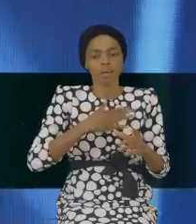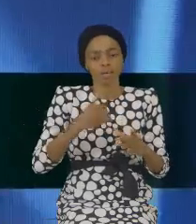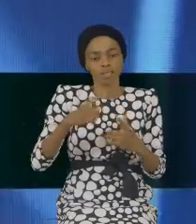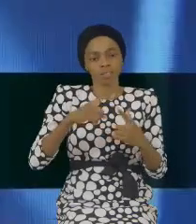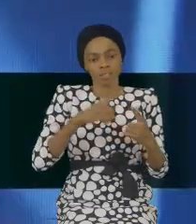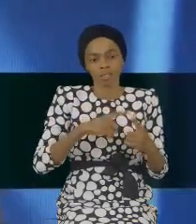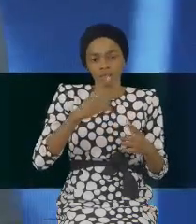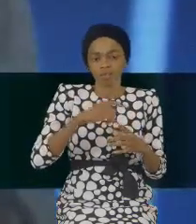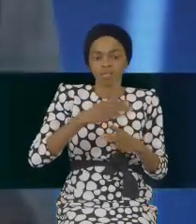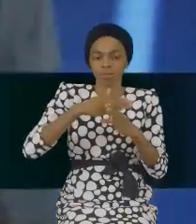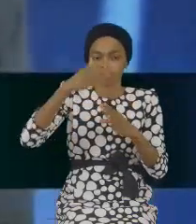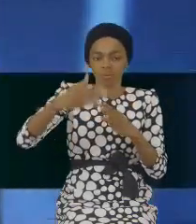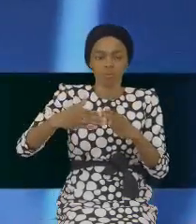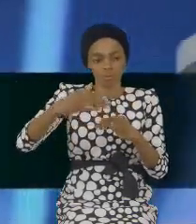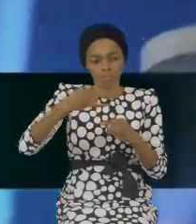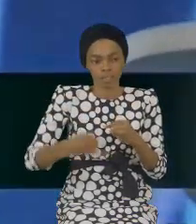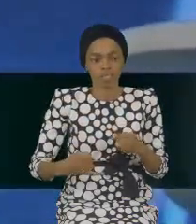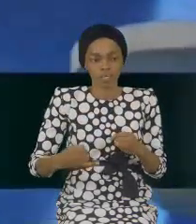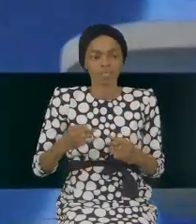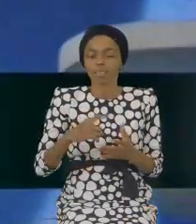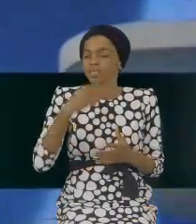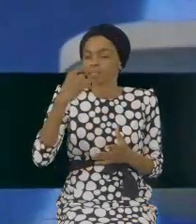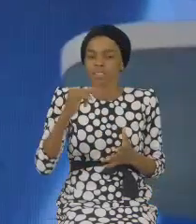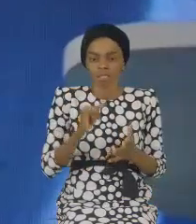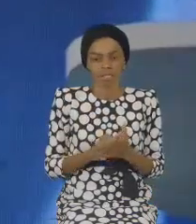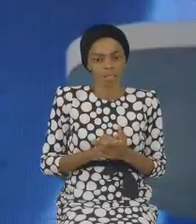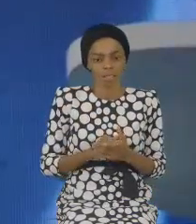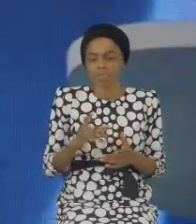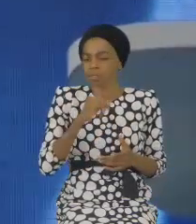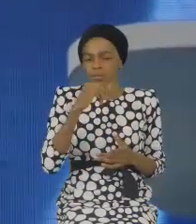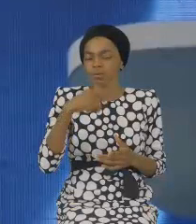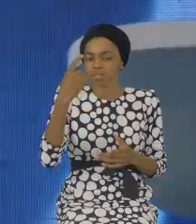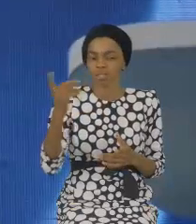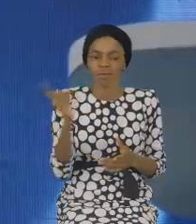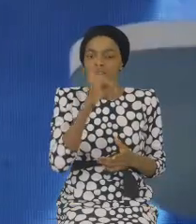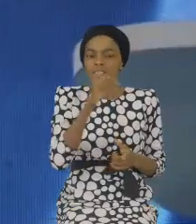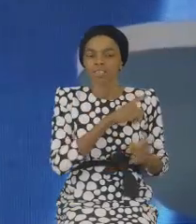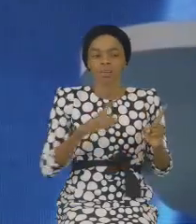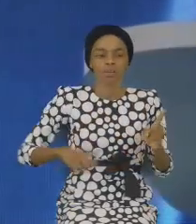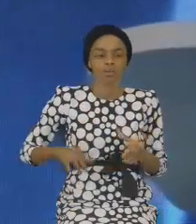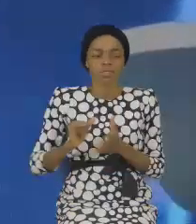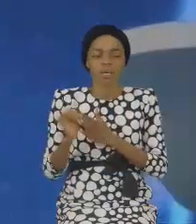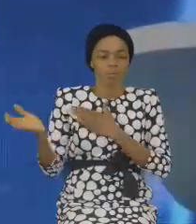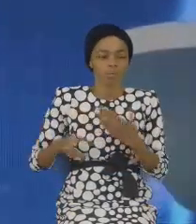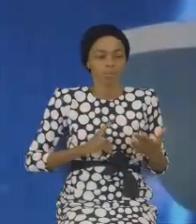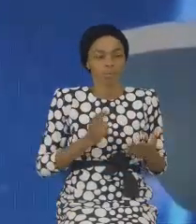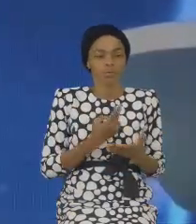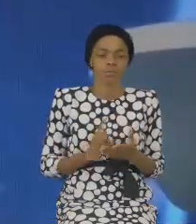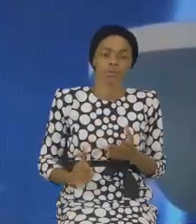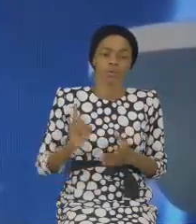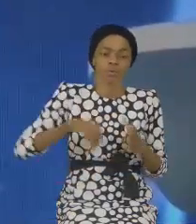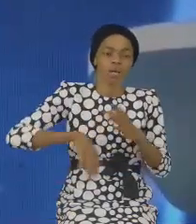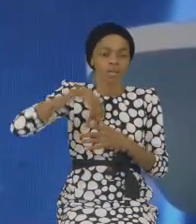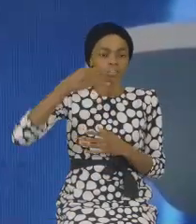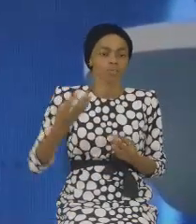the end of it. It says, neither did they say, where is the Lord that brought us up out of